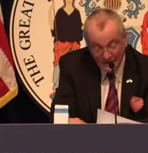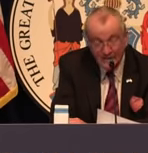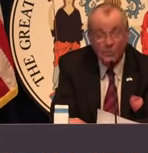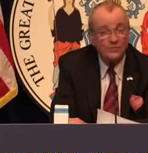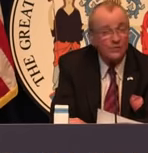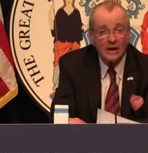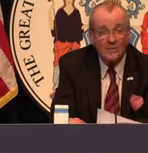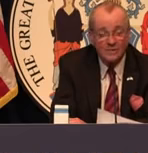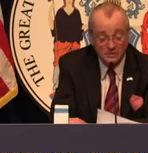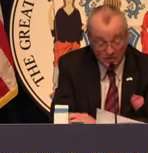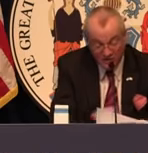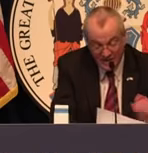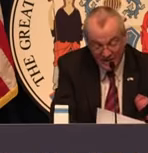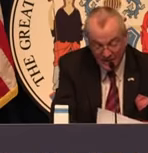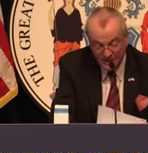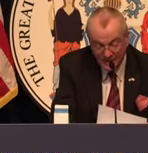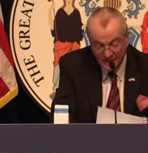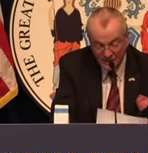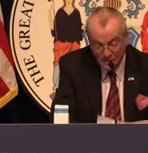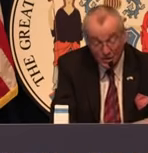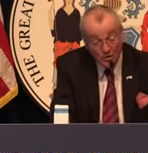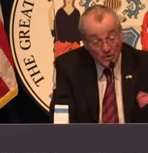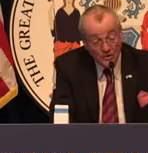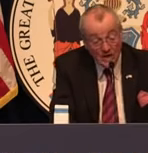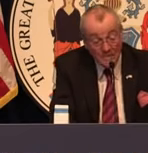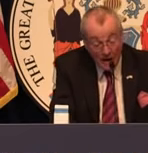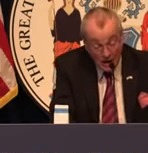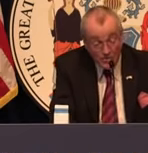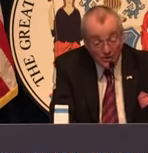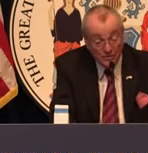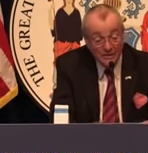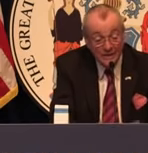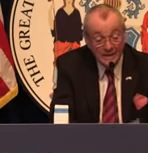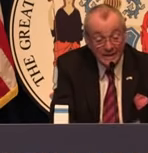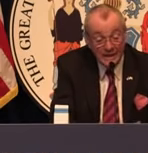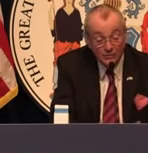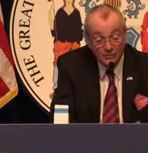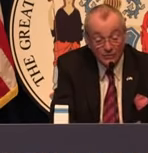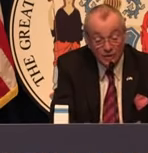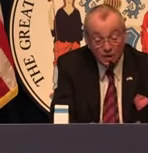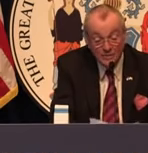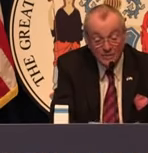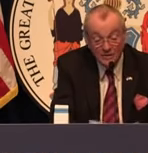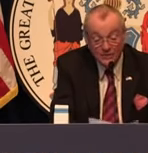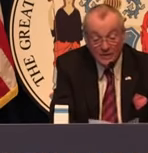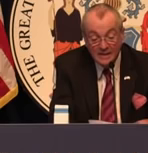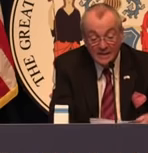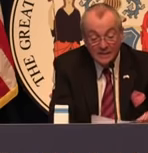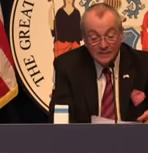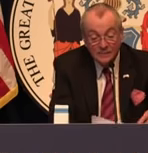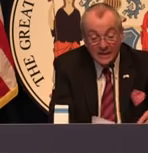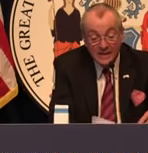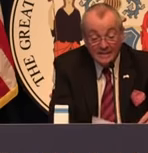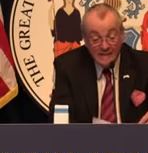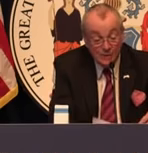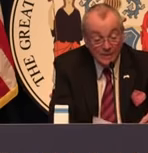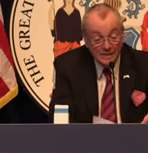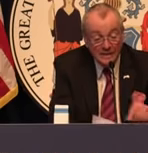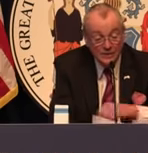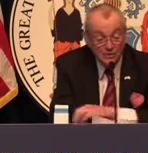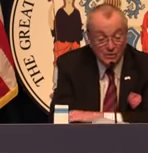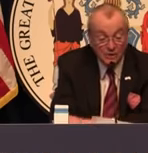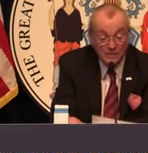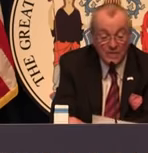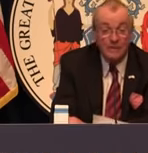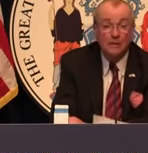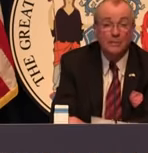strength that would forever define her. She was a longtime hairdresser at House of Charm in Union City, but then had an equally